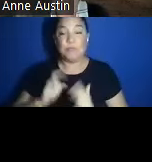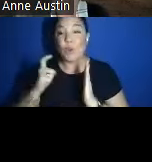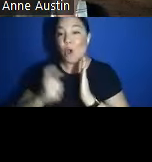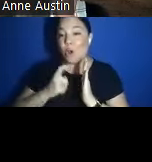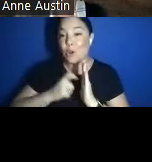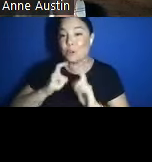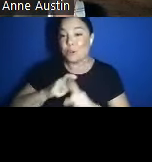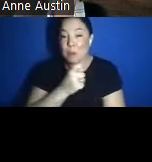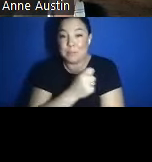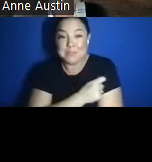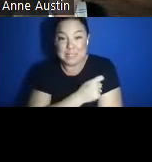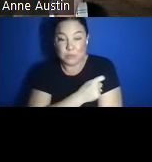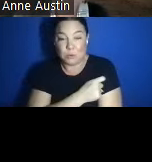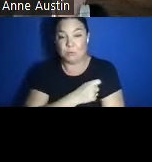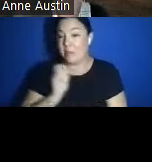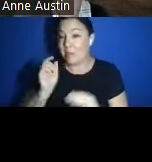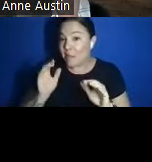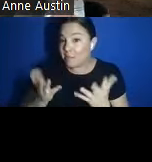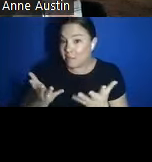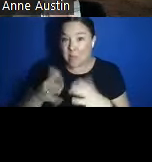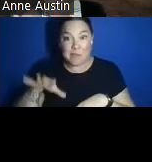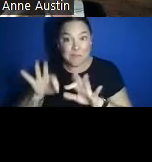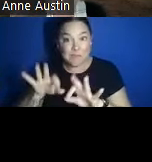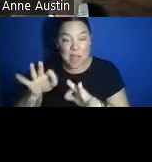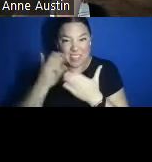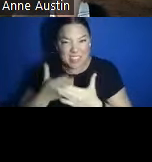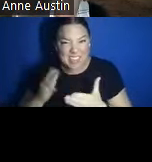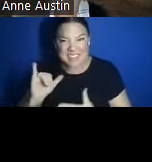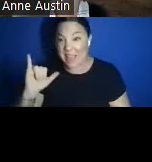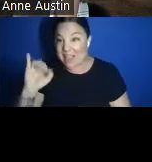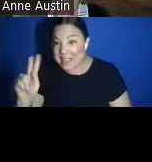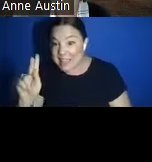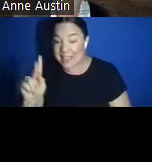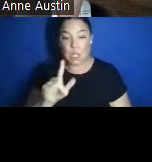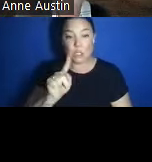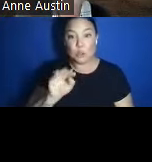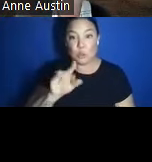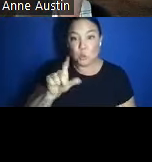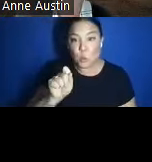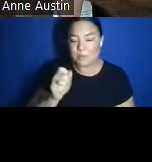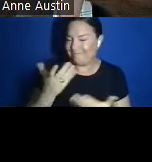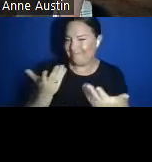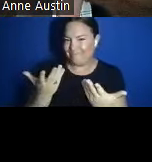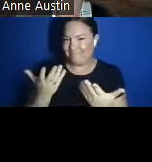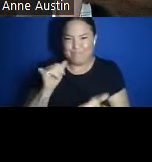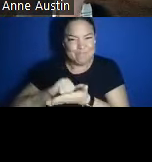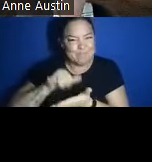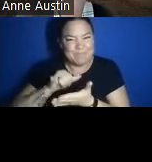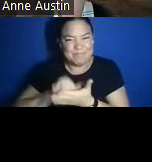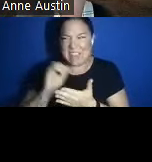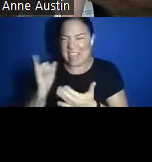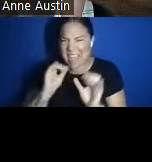tattooing, the idea of finding materials like ink and tools, is literally like looking for a needle in a